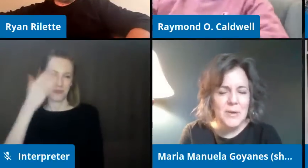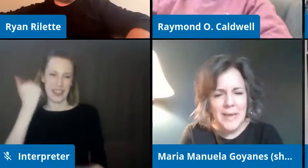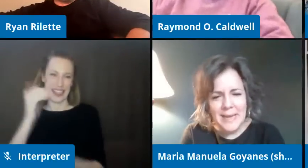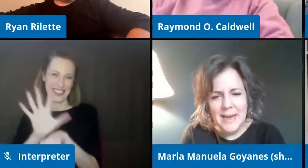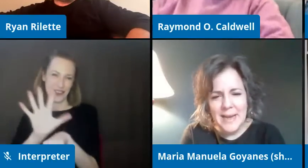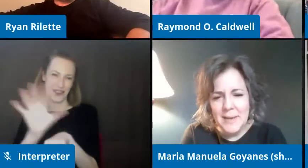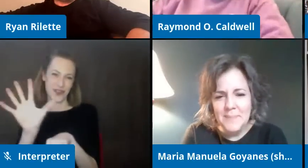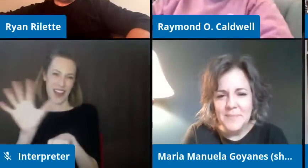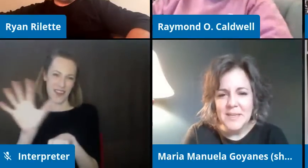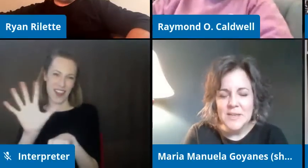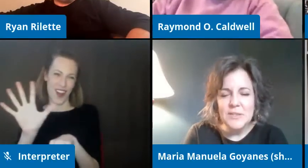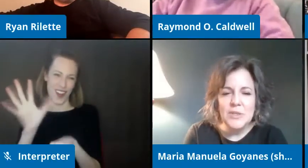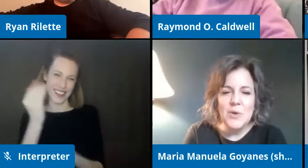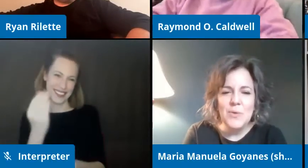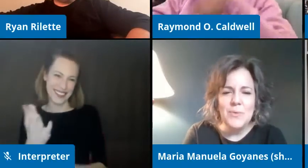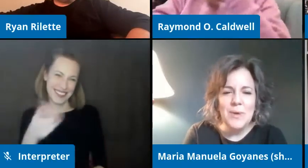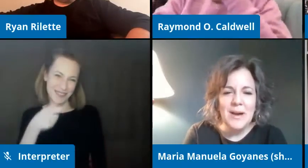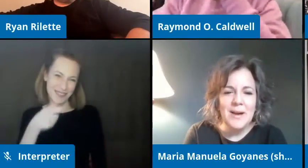man. Okay.